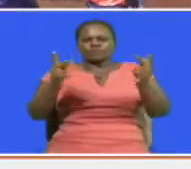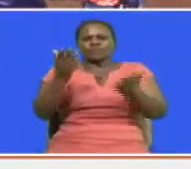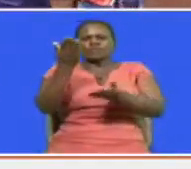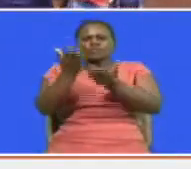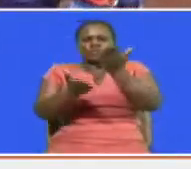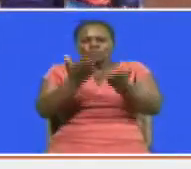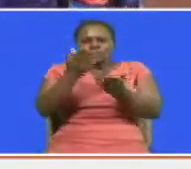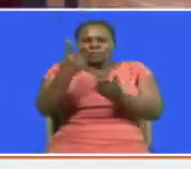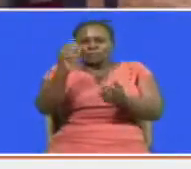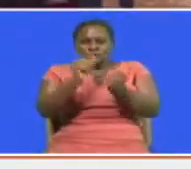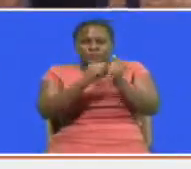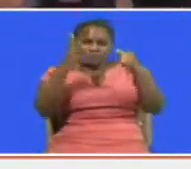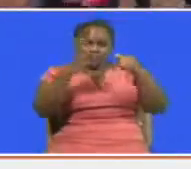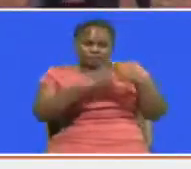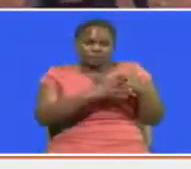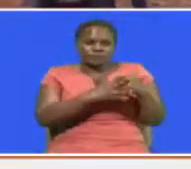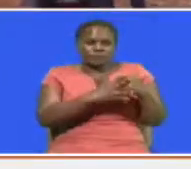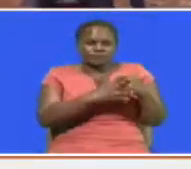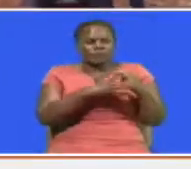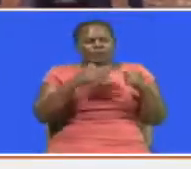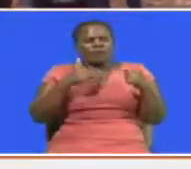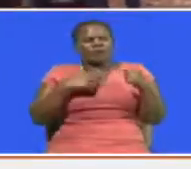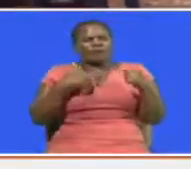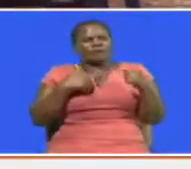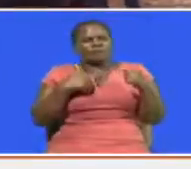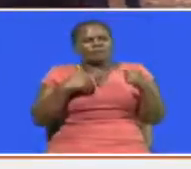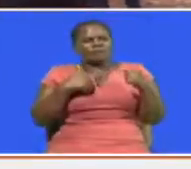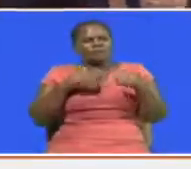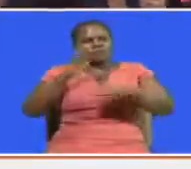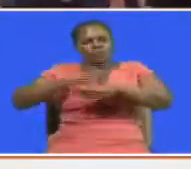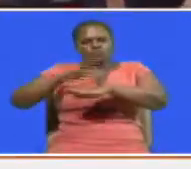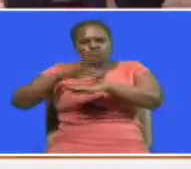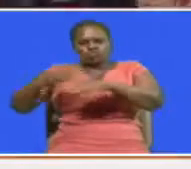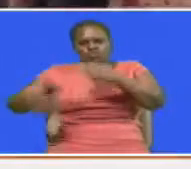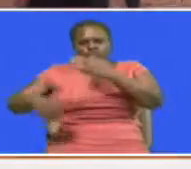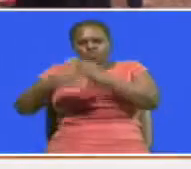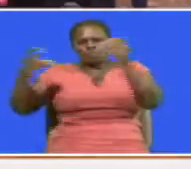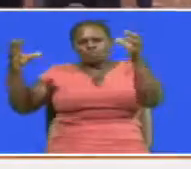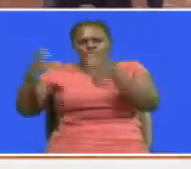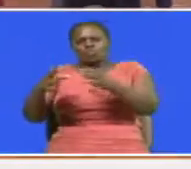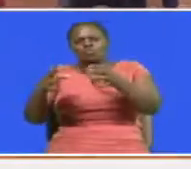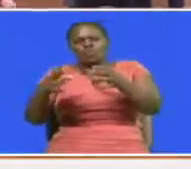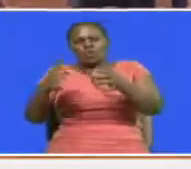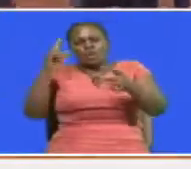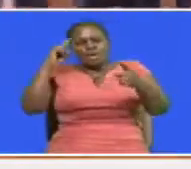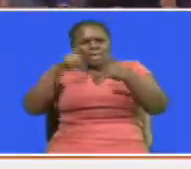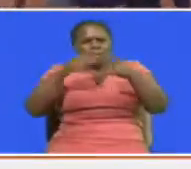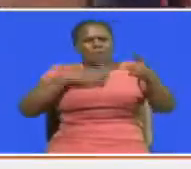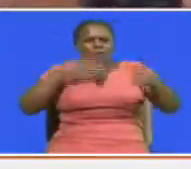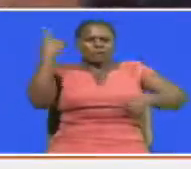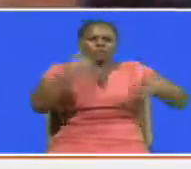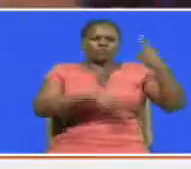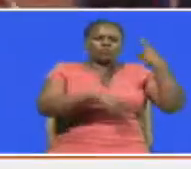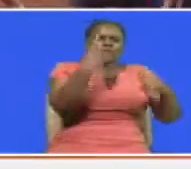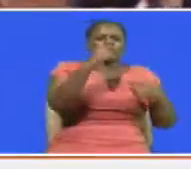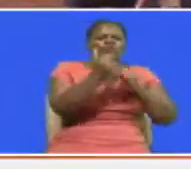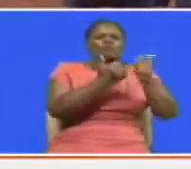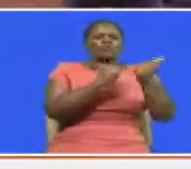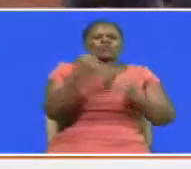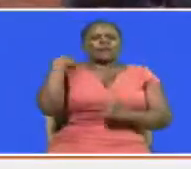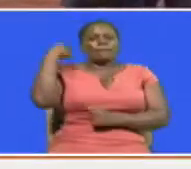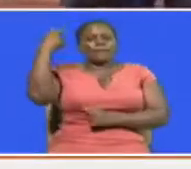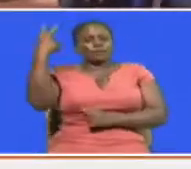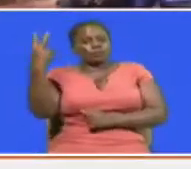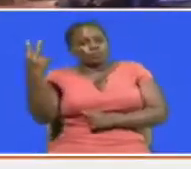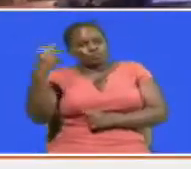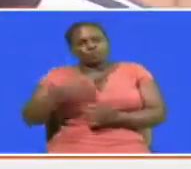compared to 2019, we have had some good addition to the team. Our objective is to win the tournament, number one. Number